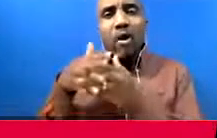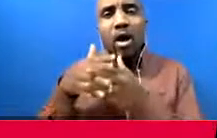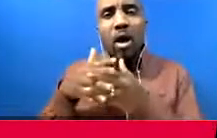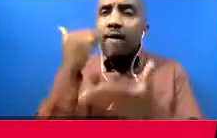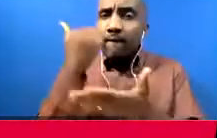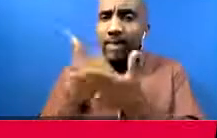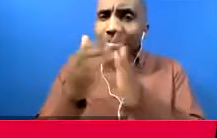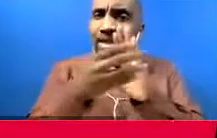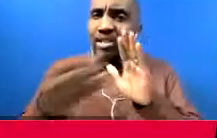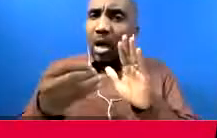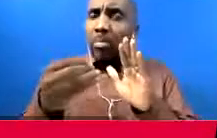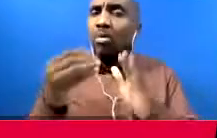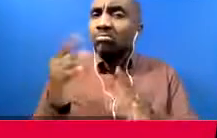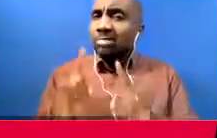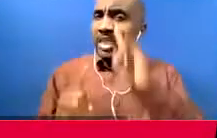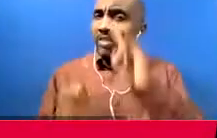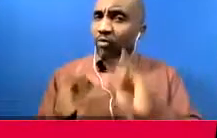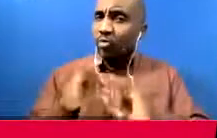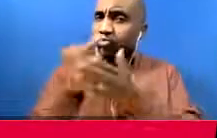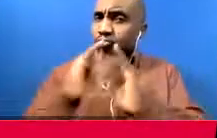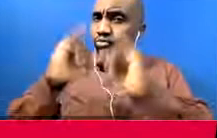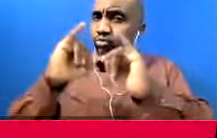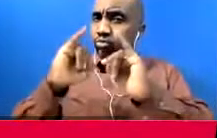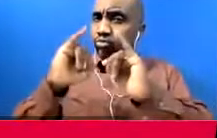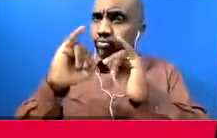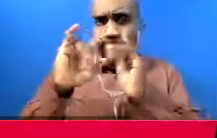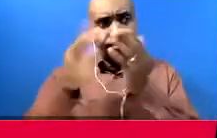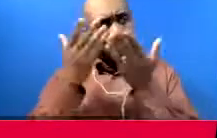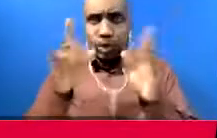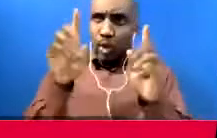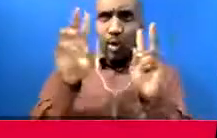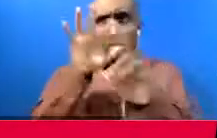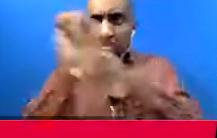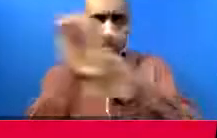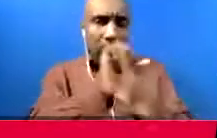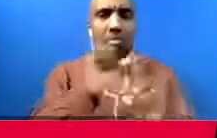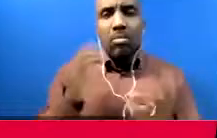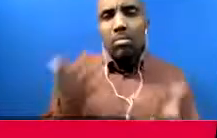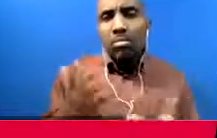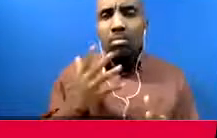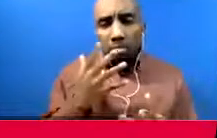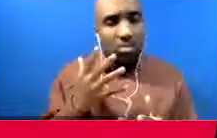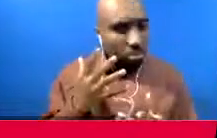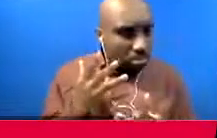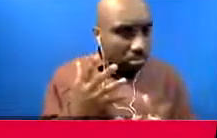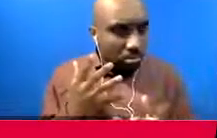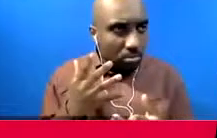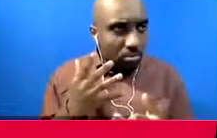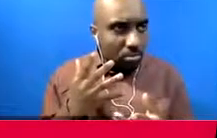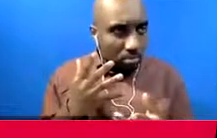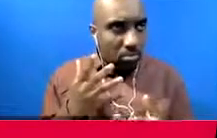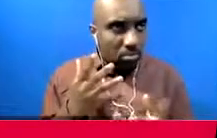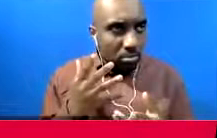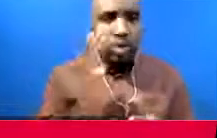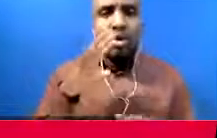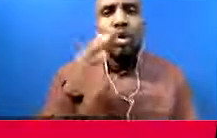how these evils manifest themselves. So these contexts show how colonization, capitalism, imperialism, and racism have sort of